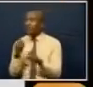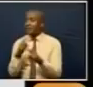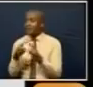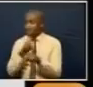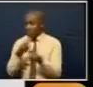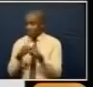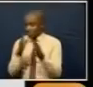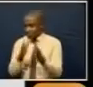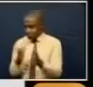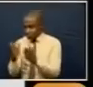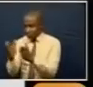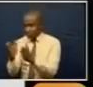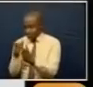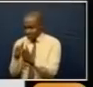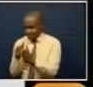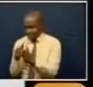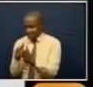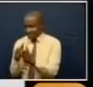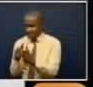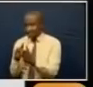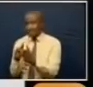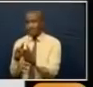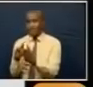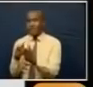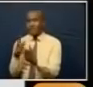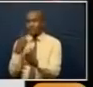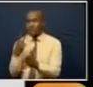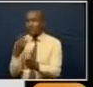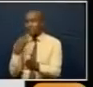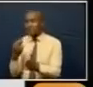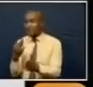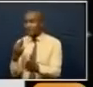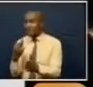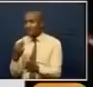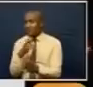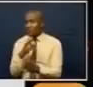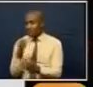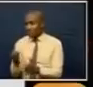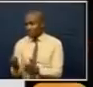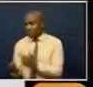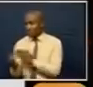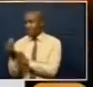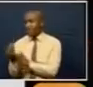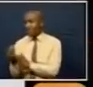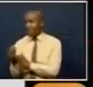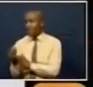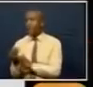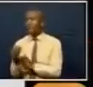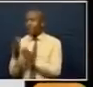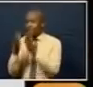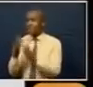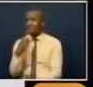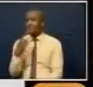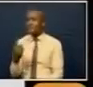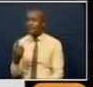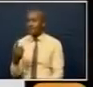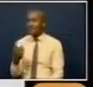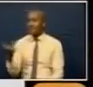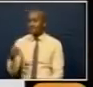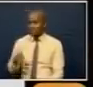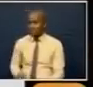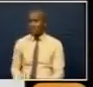and it's supposed to be, you know, what 200, 300 shillings, you give the guy there 100 shillings to put in his pocket and you